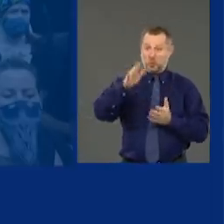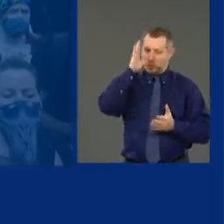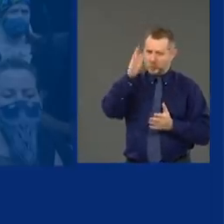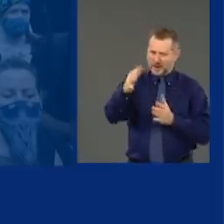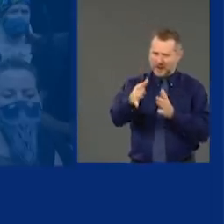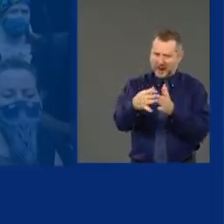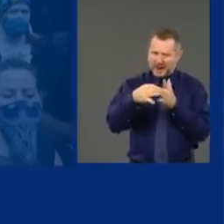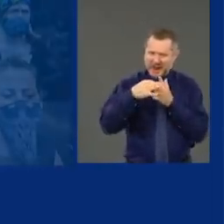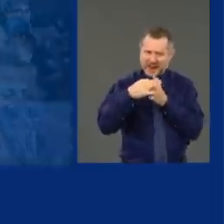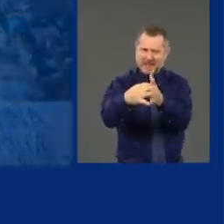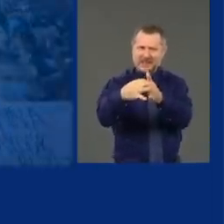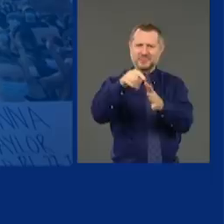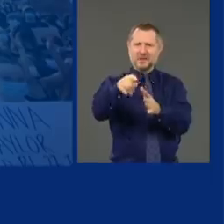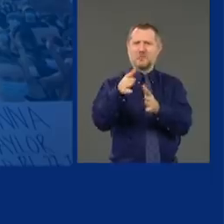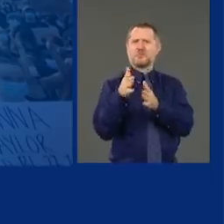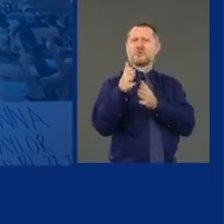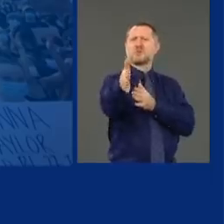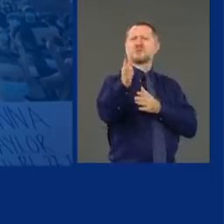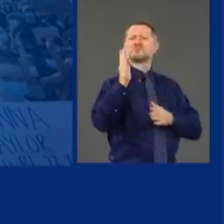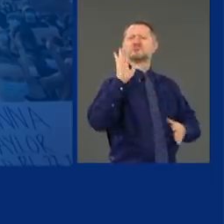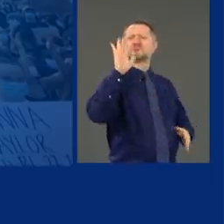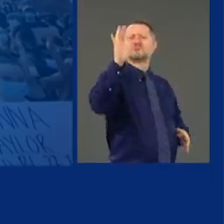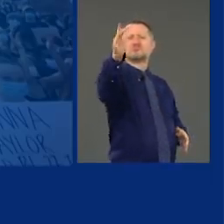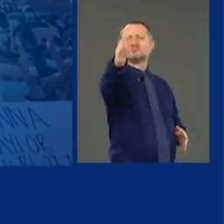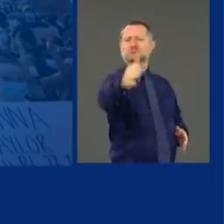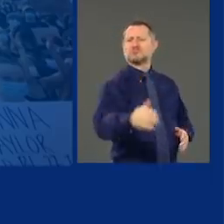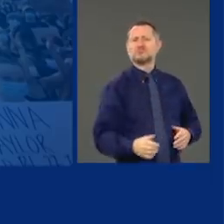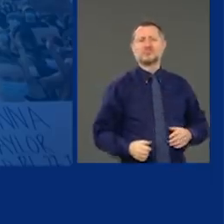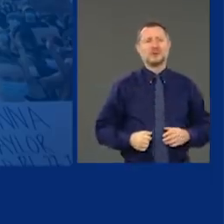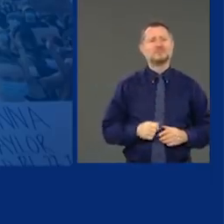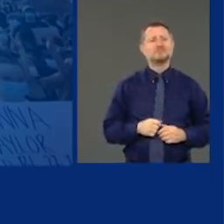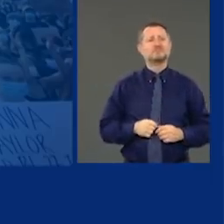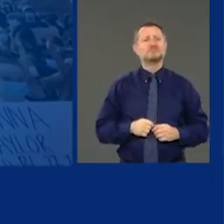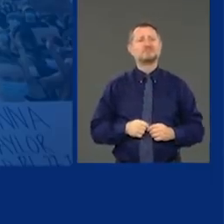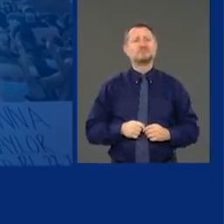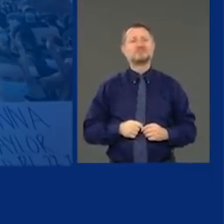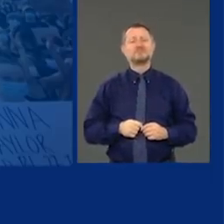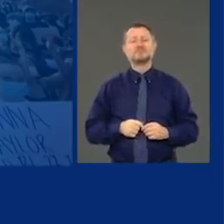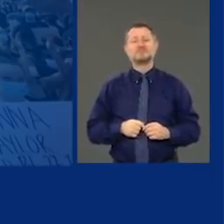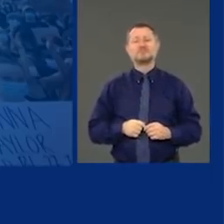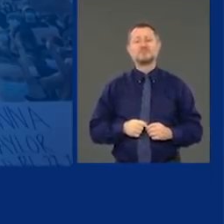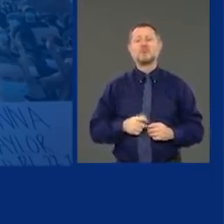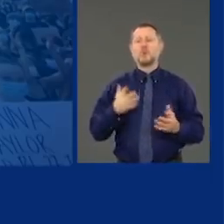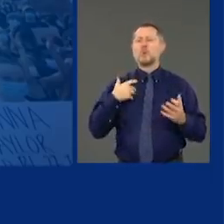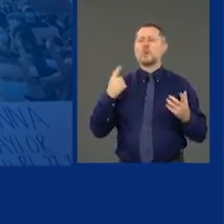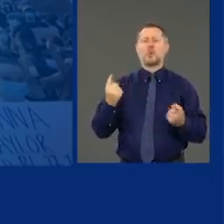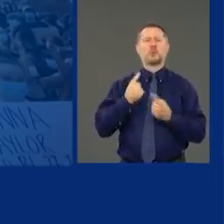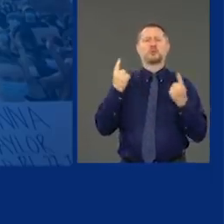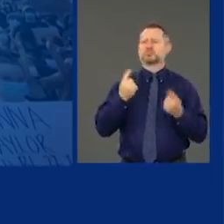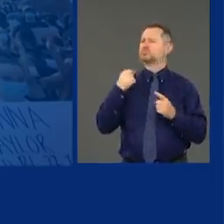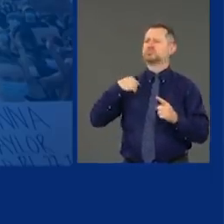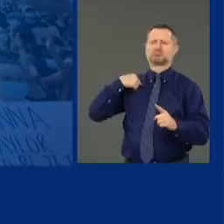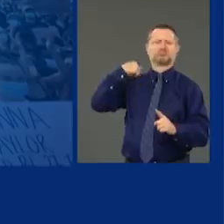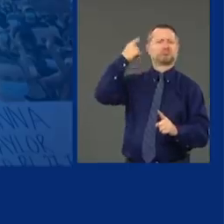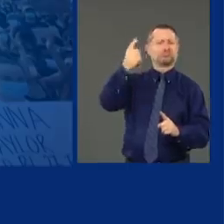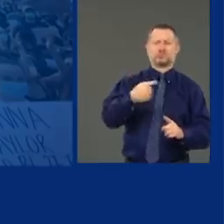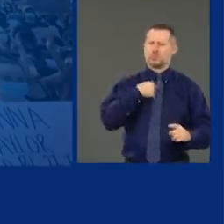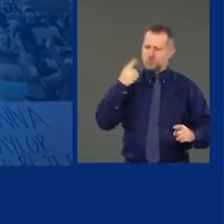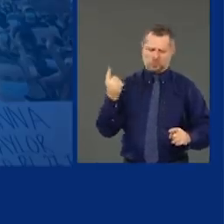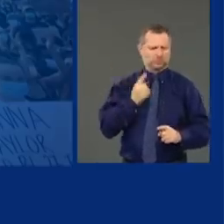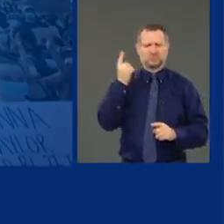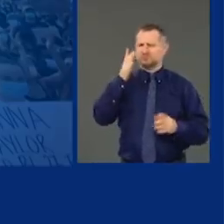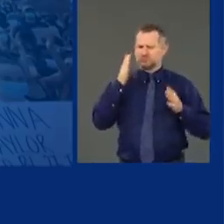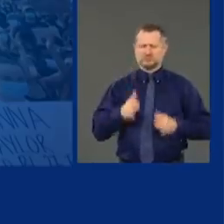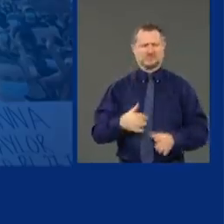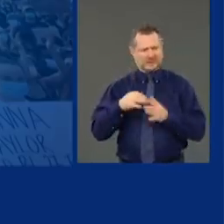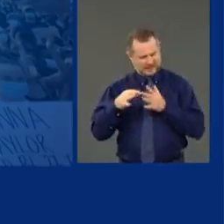the way on this change. We have always done it and will continue to do it. You know,